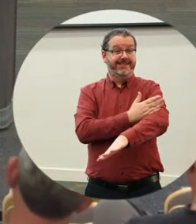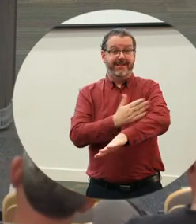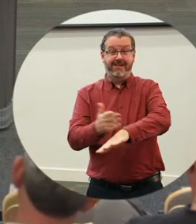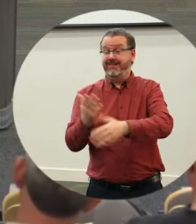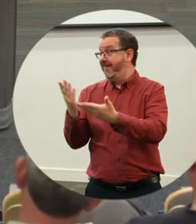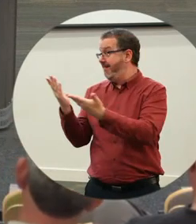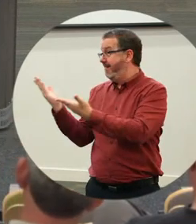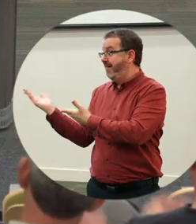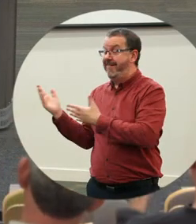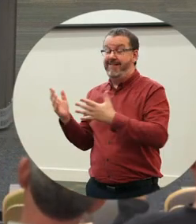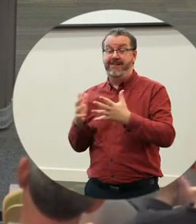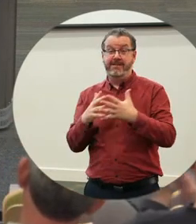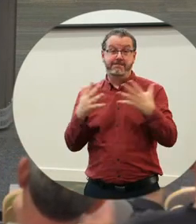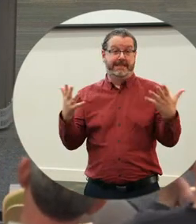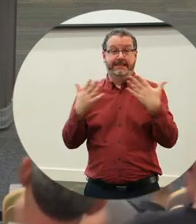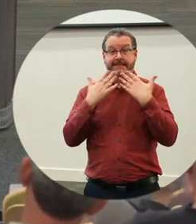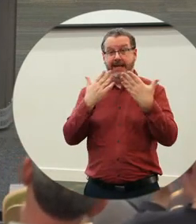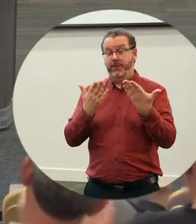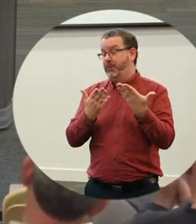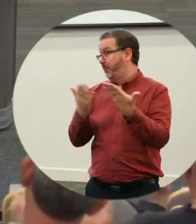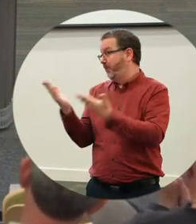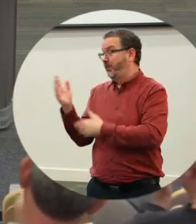we could keep Conor here all day.